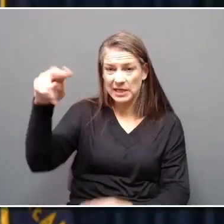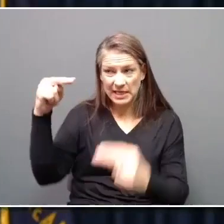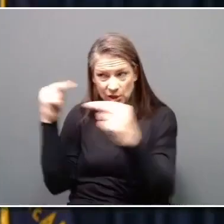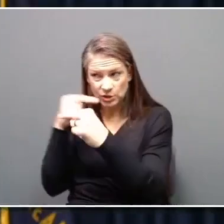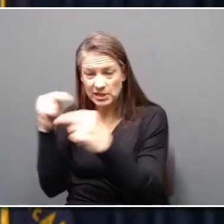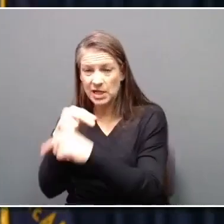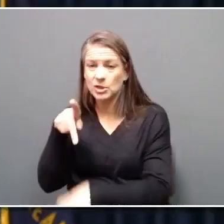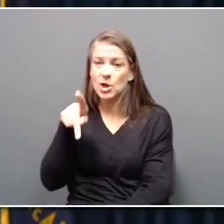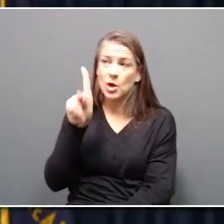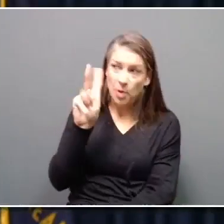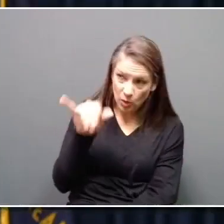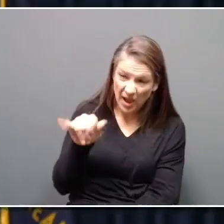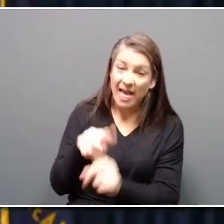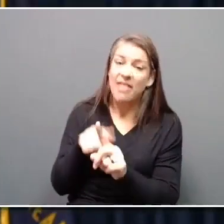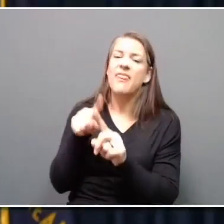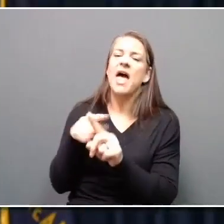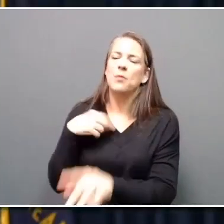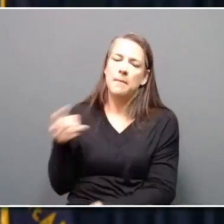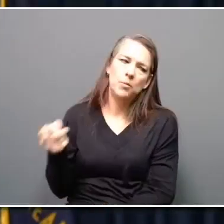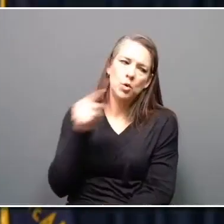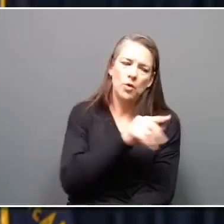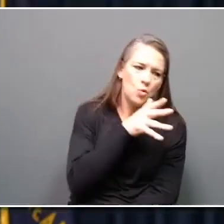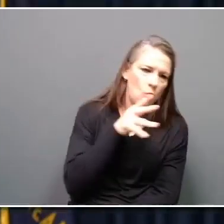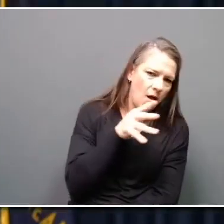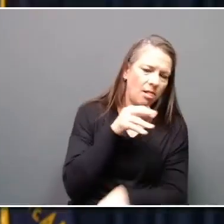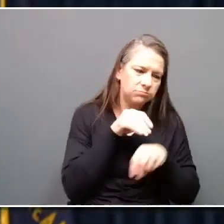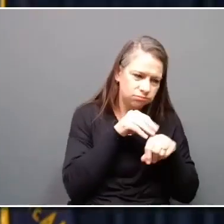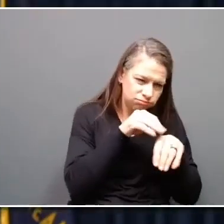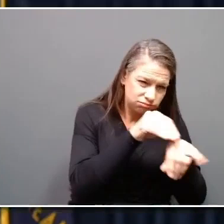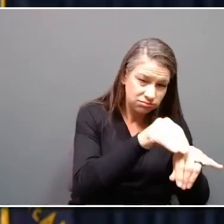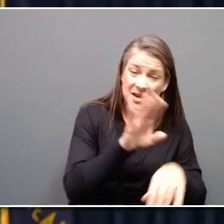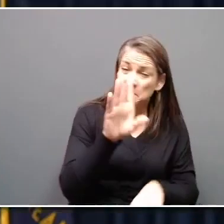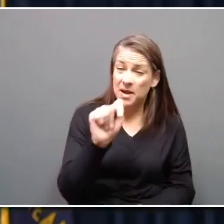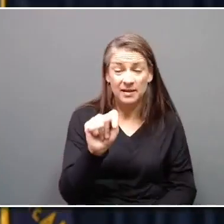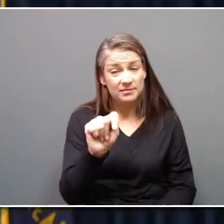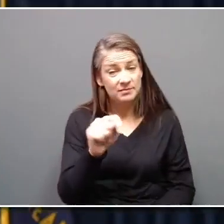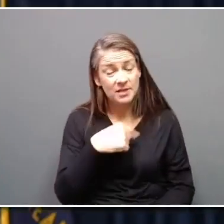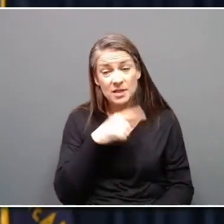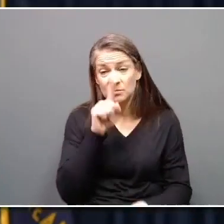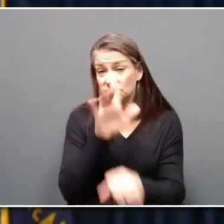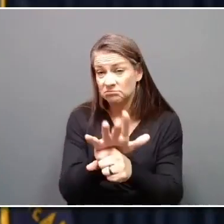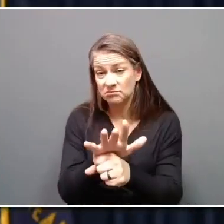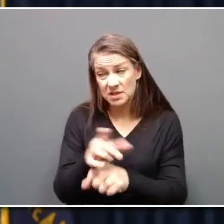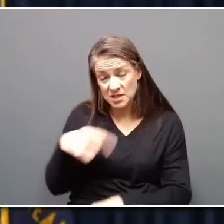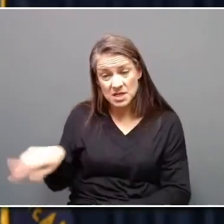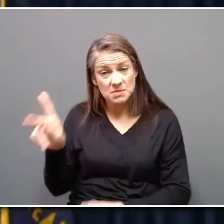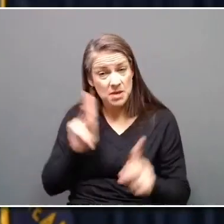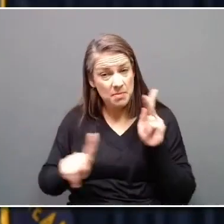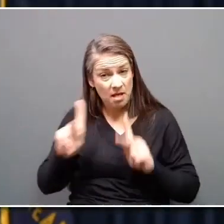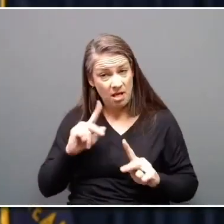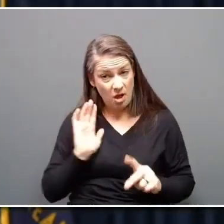move to the other routes. But you can be assured that our crews are working tirelessly to